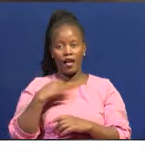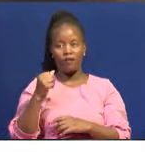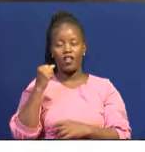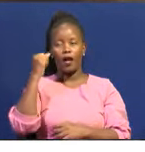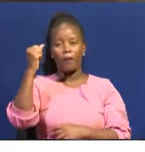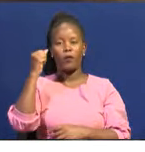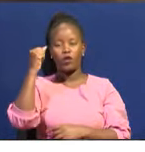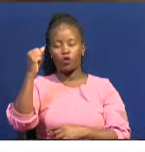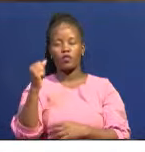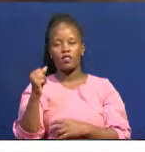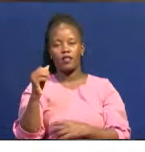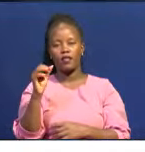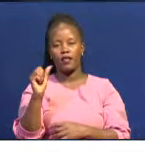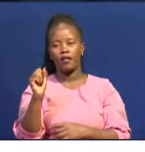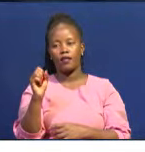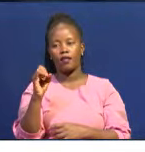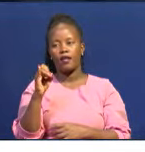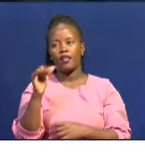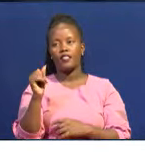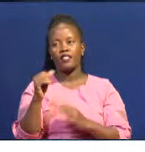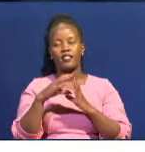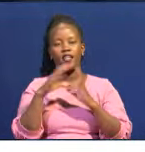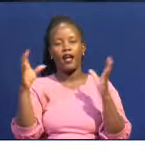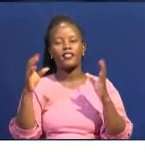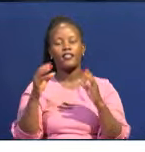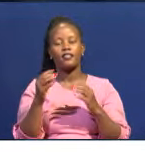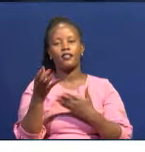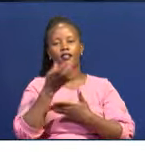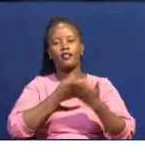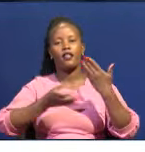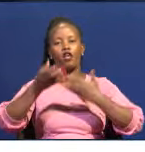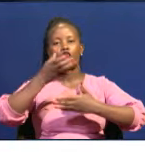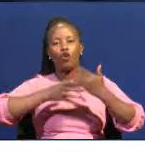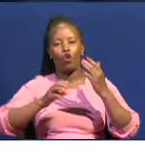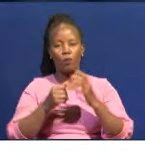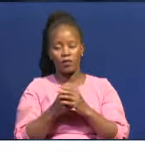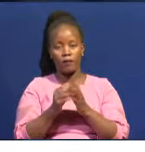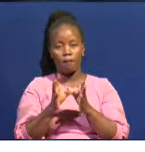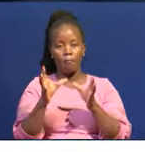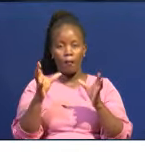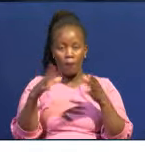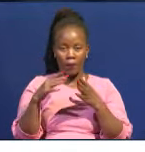fourth largest economy. The main opposition Democratic Party called for